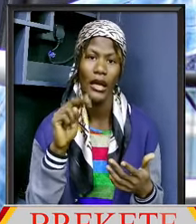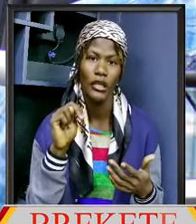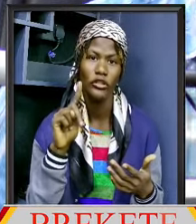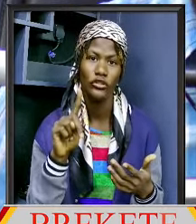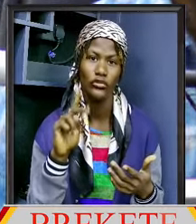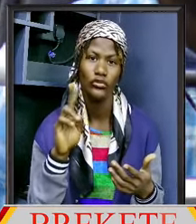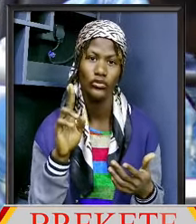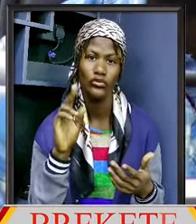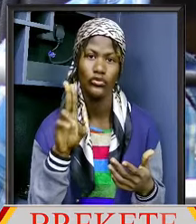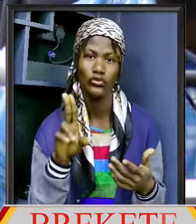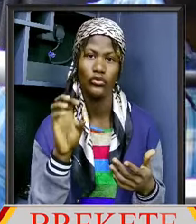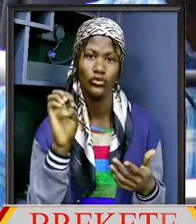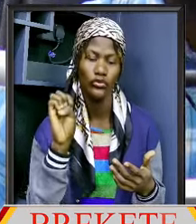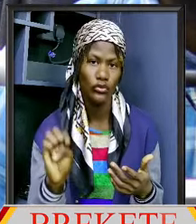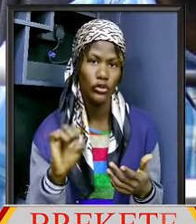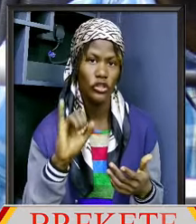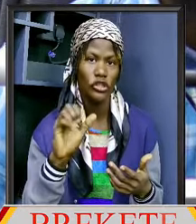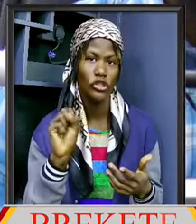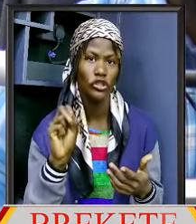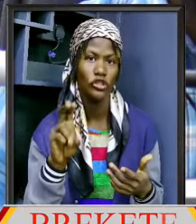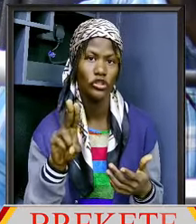the respondent na